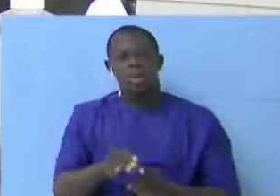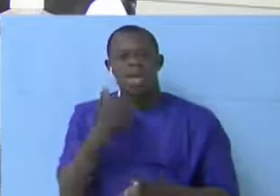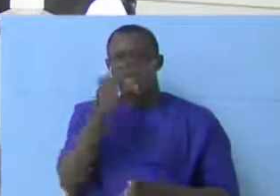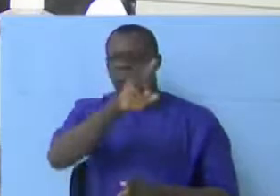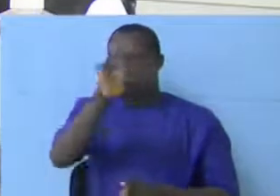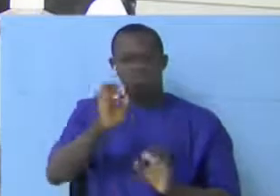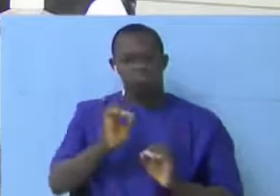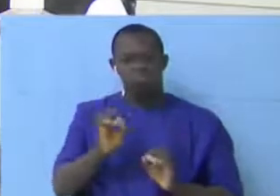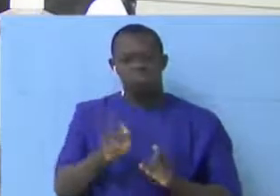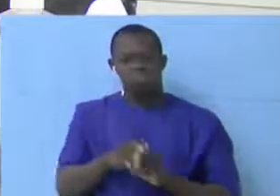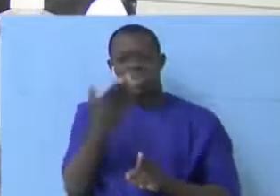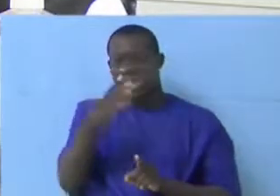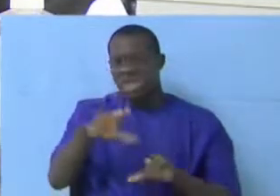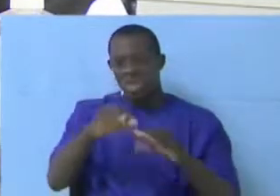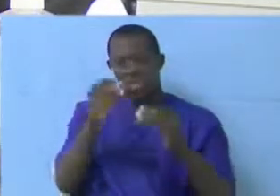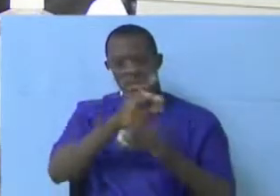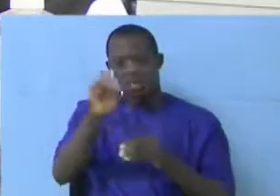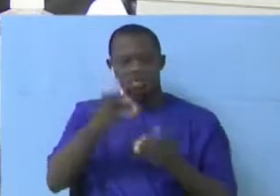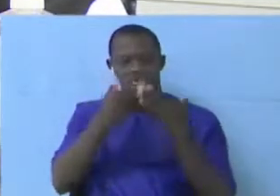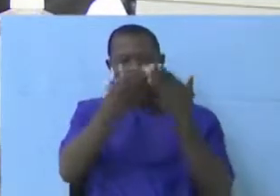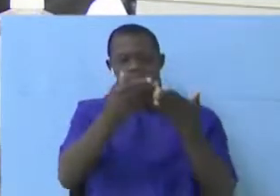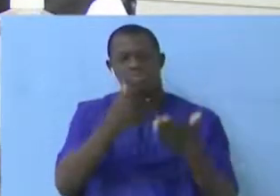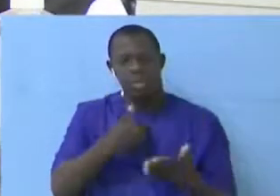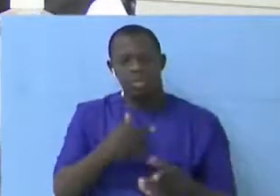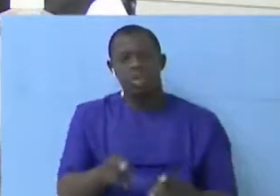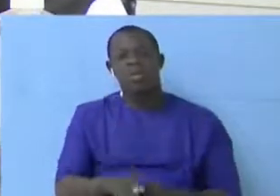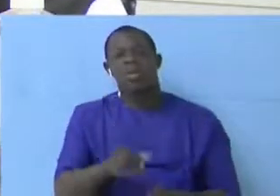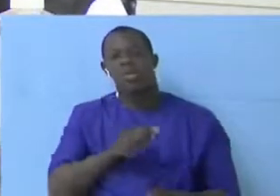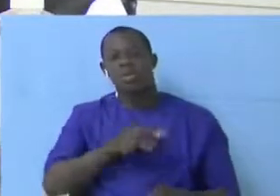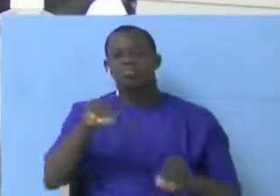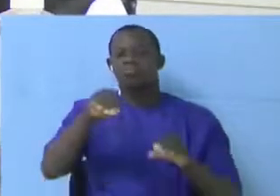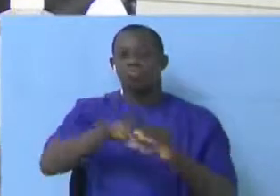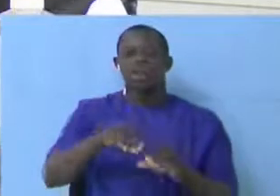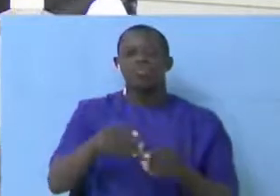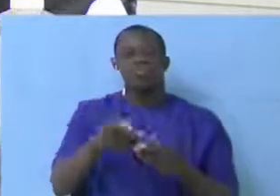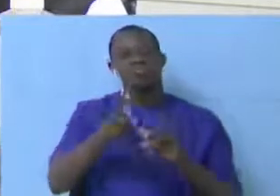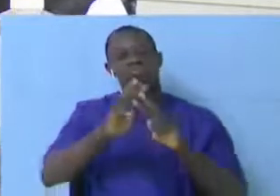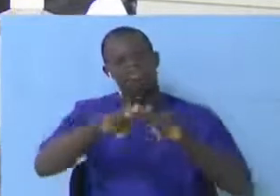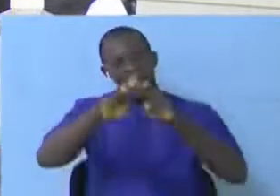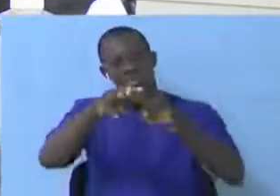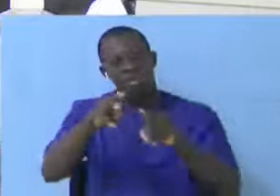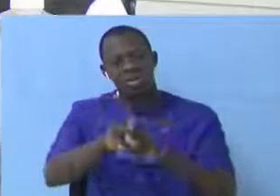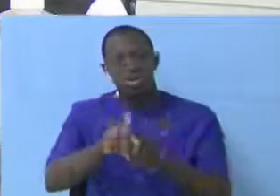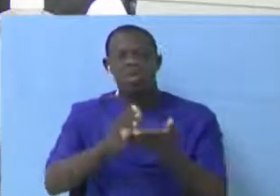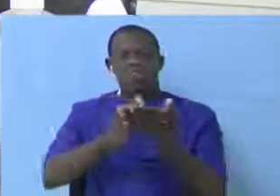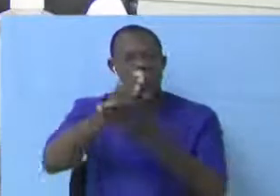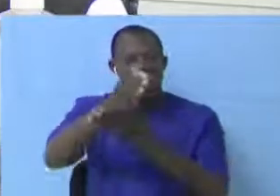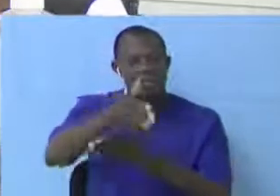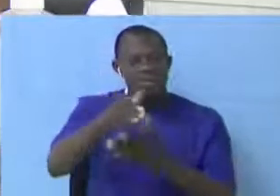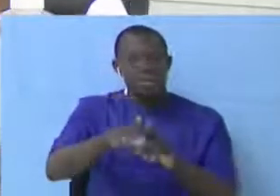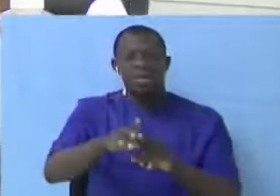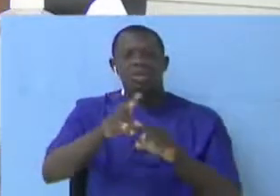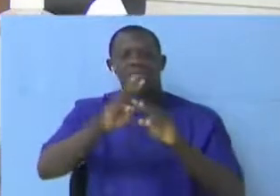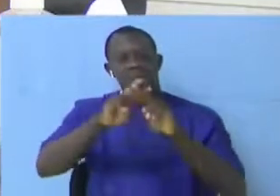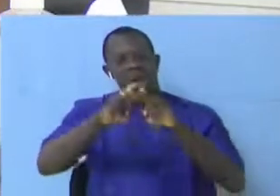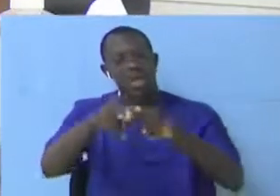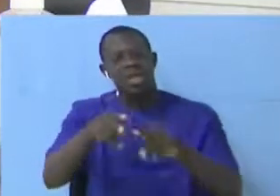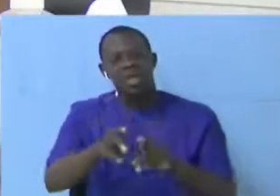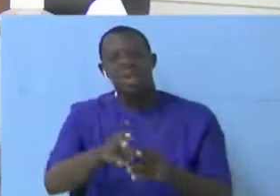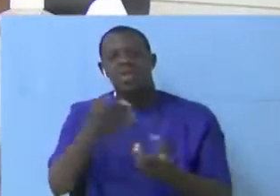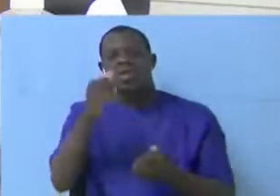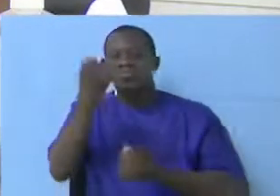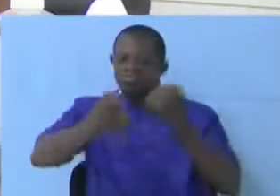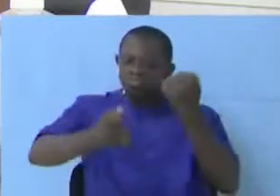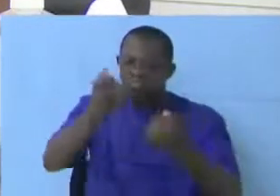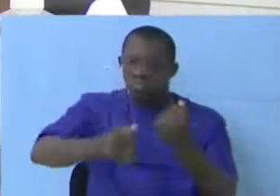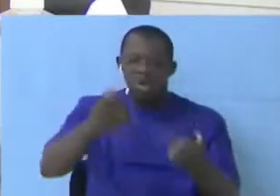tama dina wala. That's how I went out. Wo fitita wala nya. I joined the ferry, crossed the Bara, set plus to Dhaka. Ndunta feri ntata